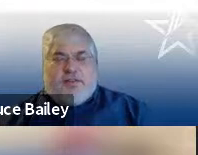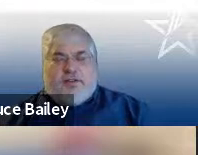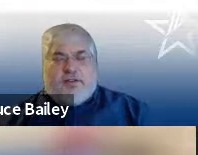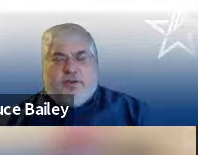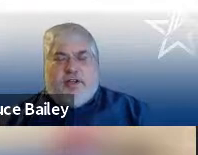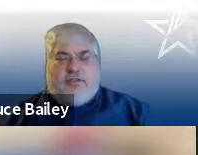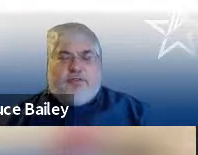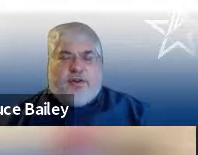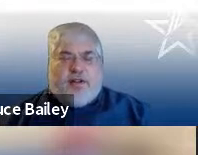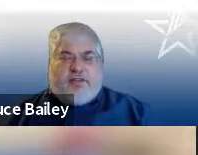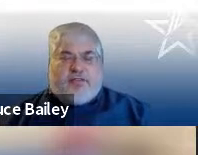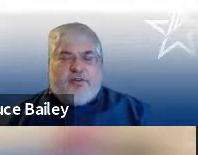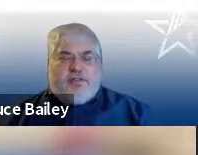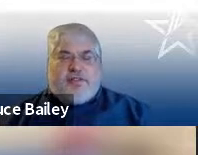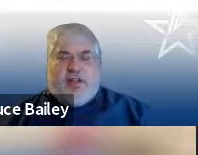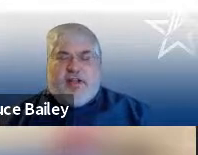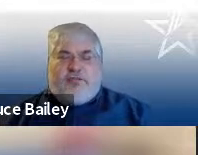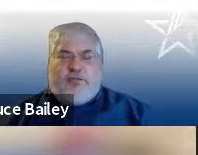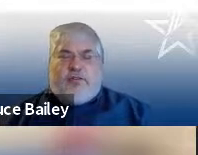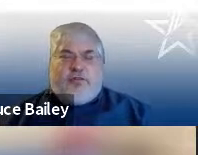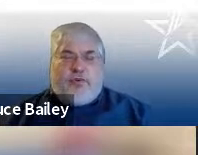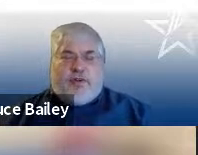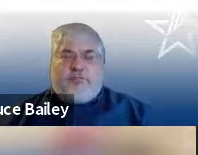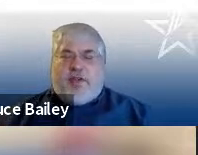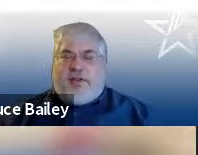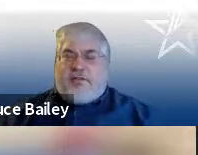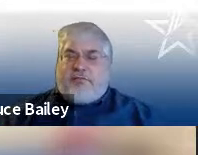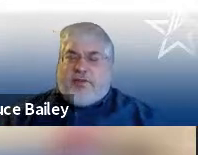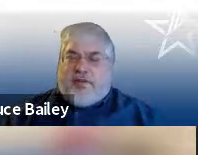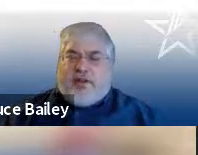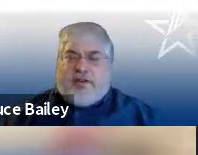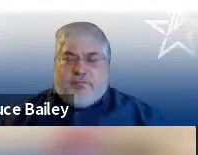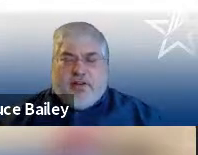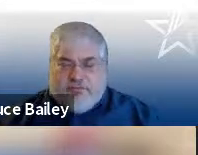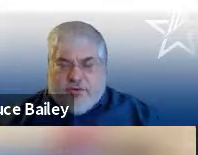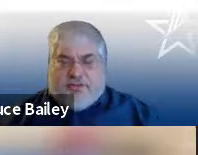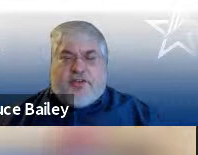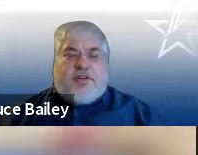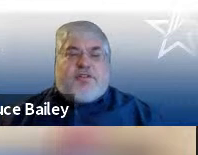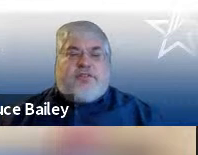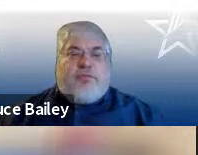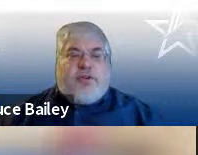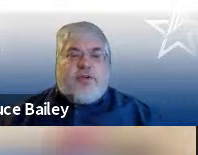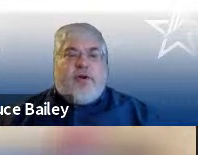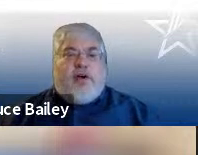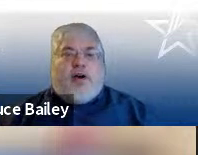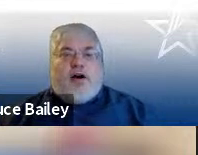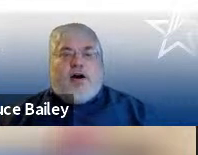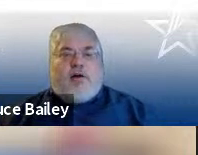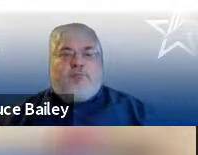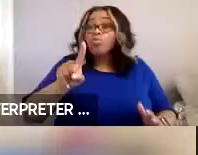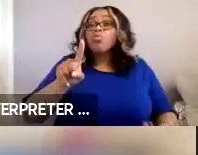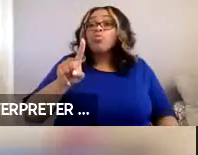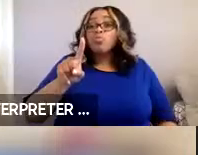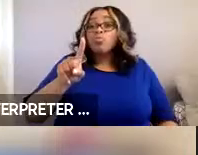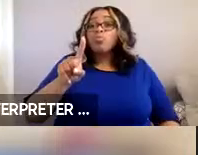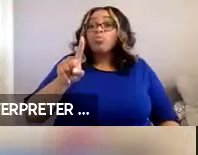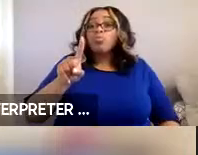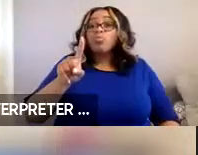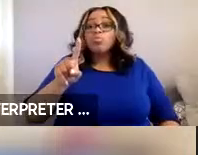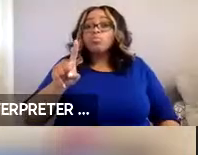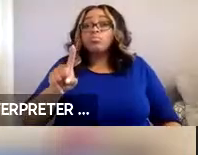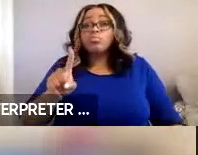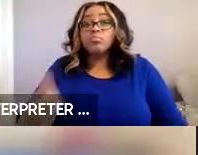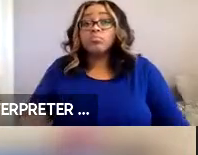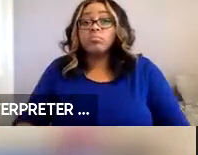in your Q&A if you want to ask the question live, or if you want me to voice the question for you. So